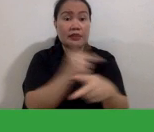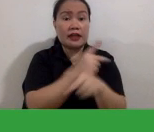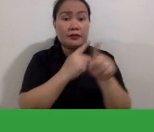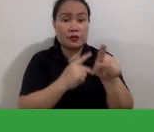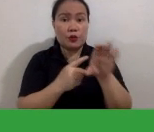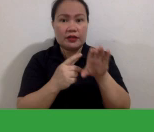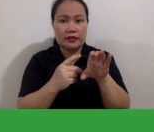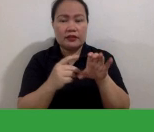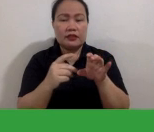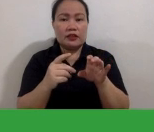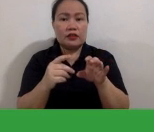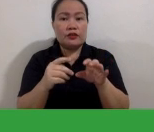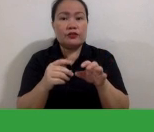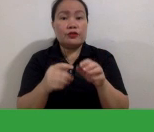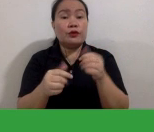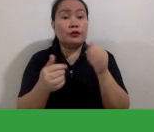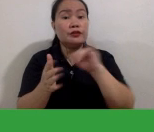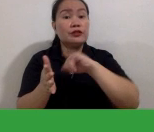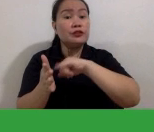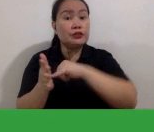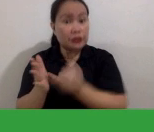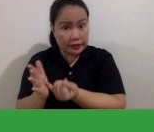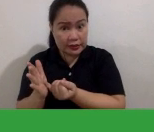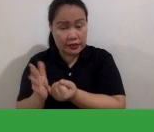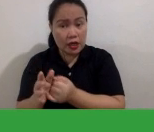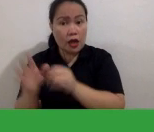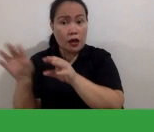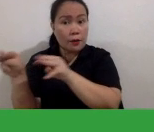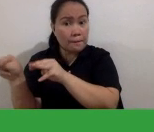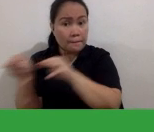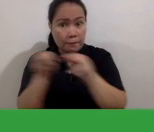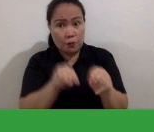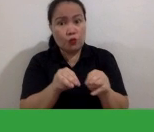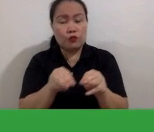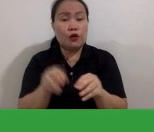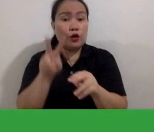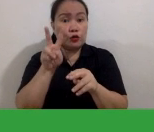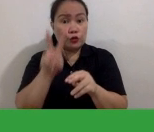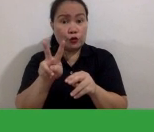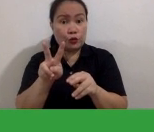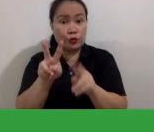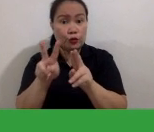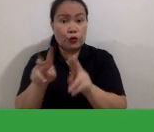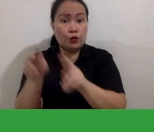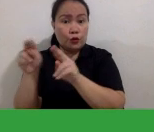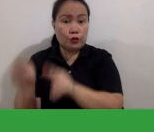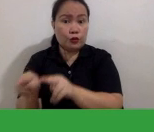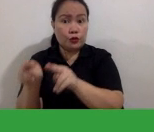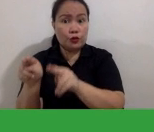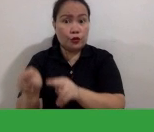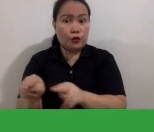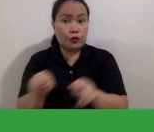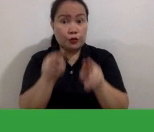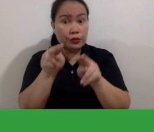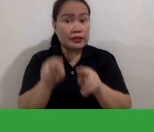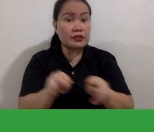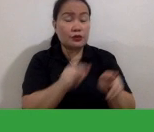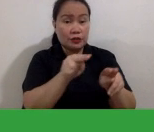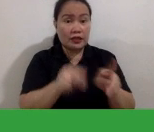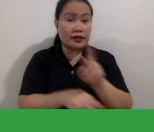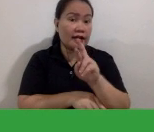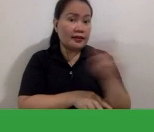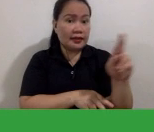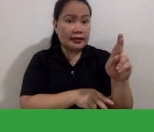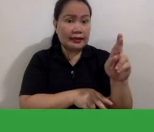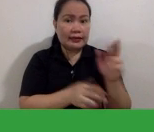by 100, we can just move the decimal point 2 units to the right. So, 1, 2. Bilang ka ng